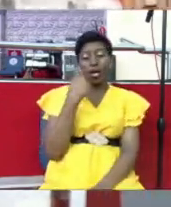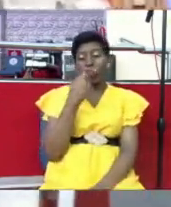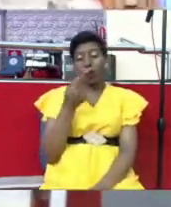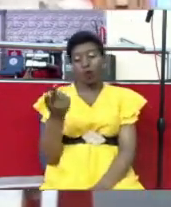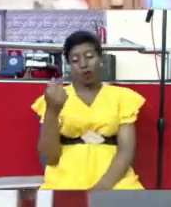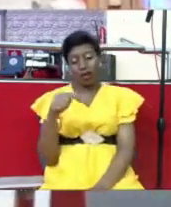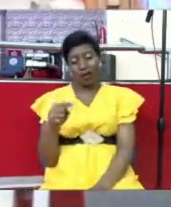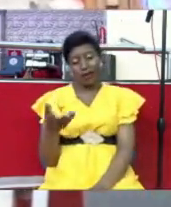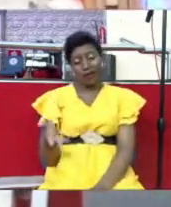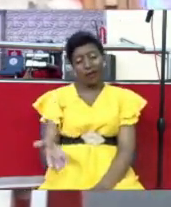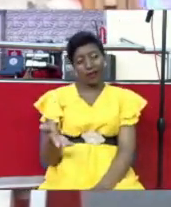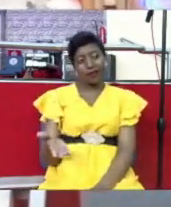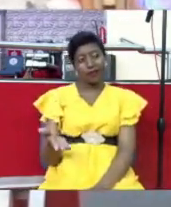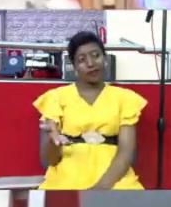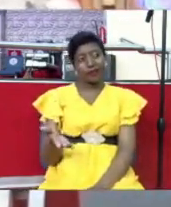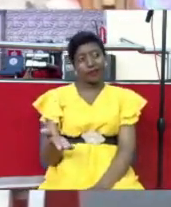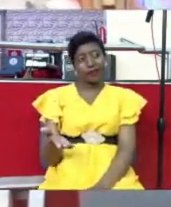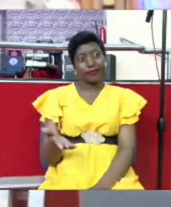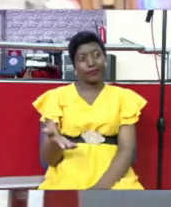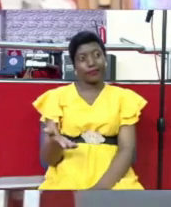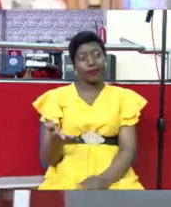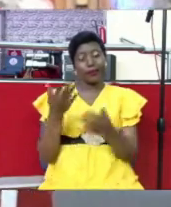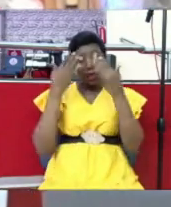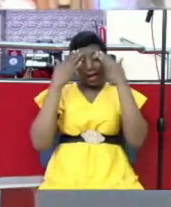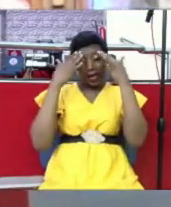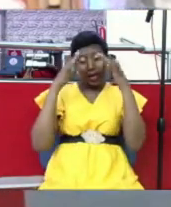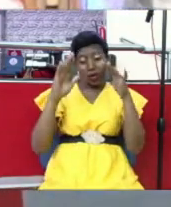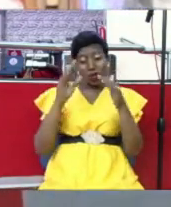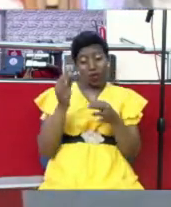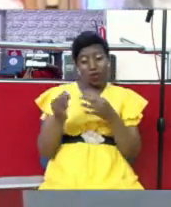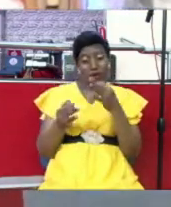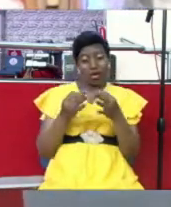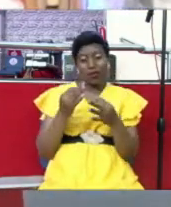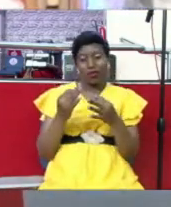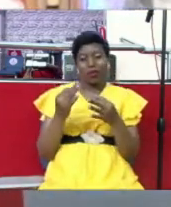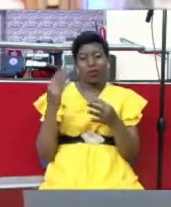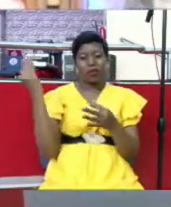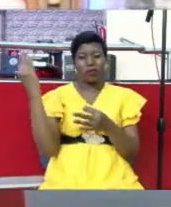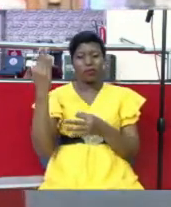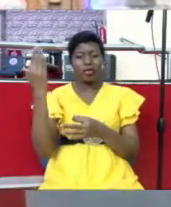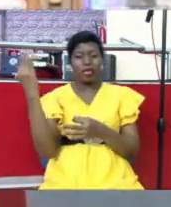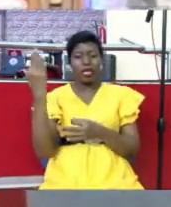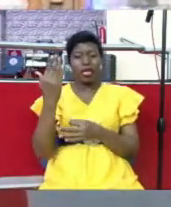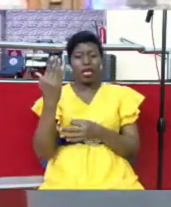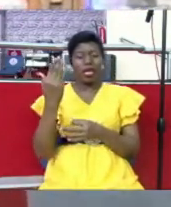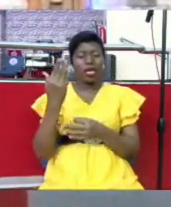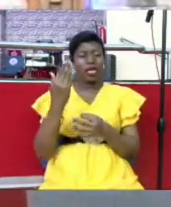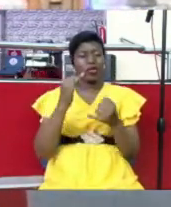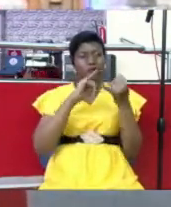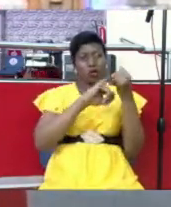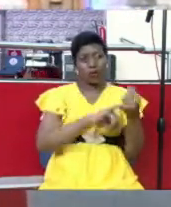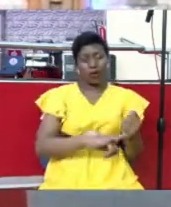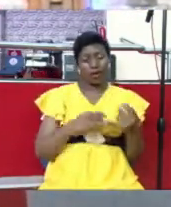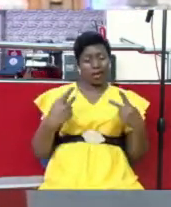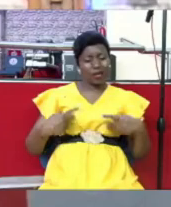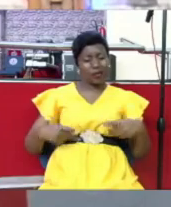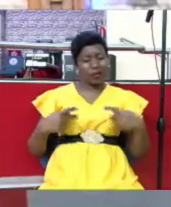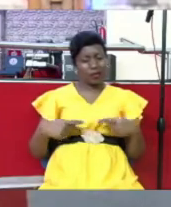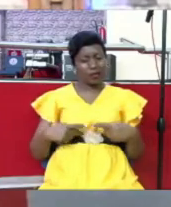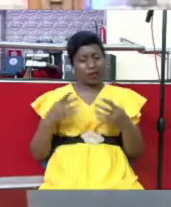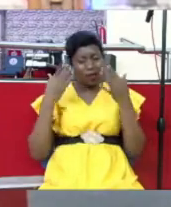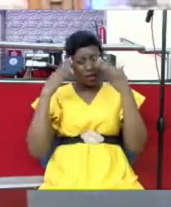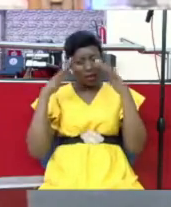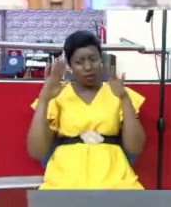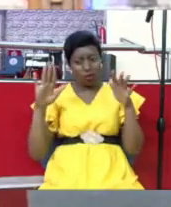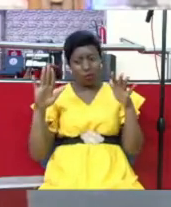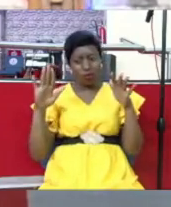here. I don't know whether he was speaking to the couples, I can't remember. It's the time when, in Kitambo, when the church was still facing that